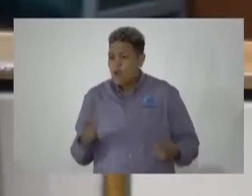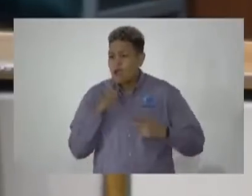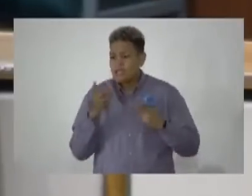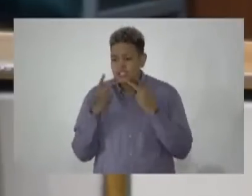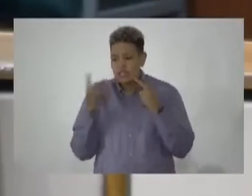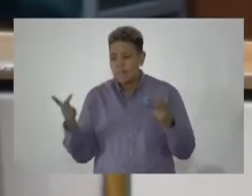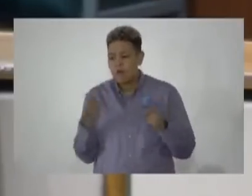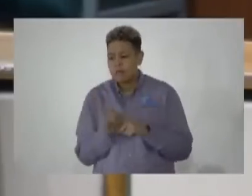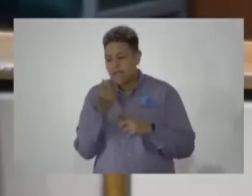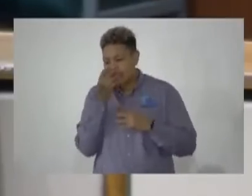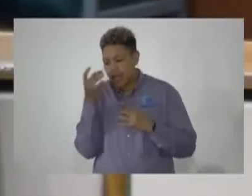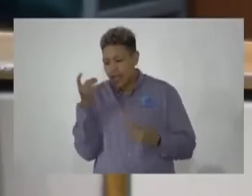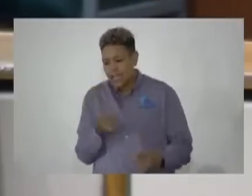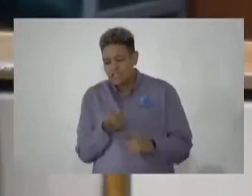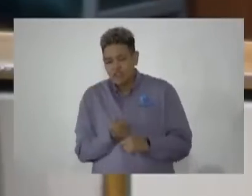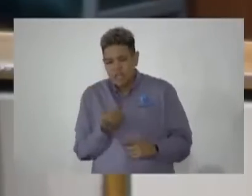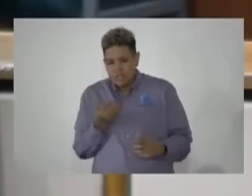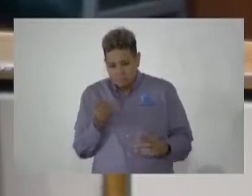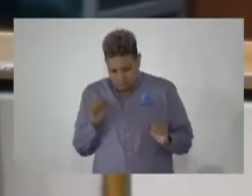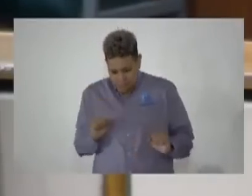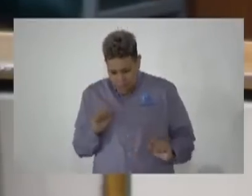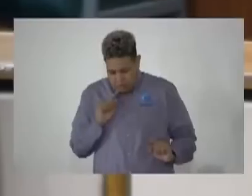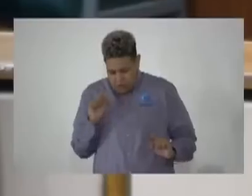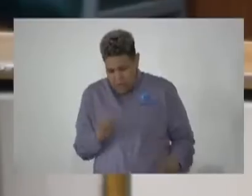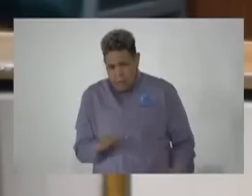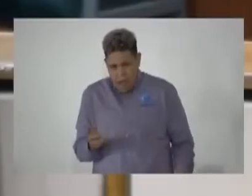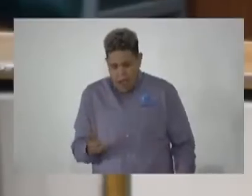public interest may demand.